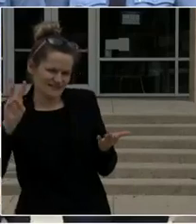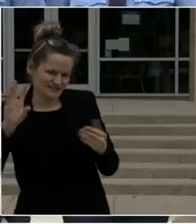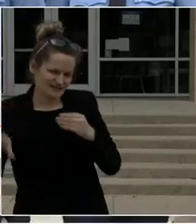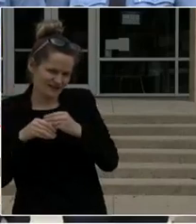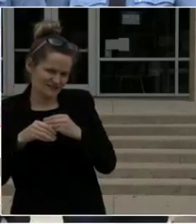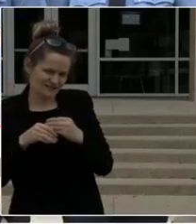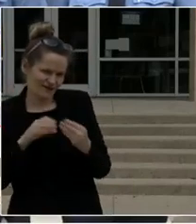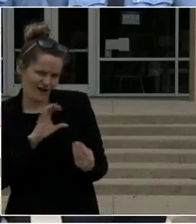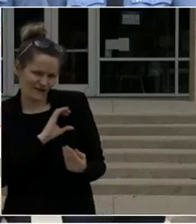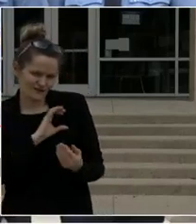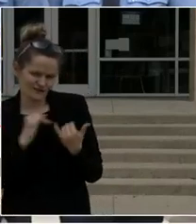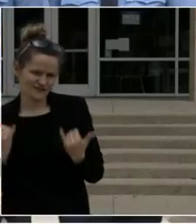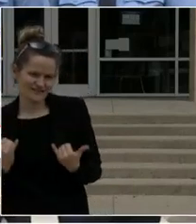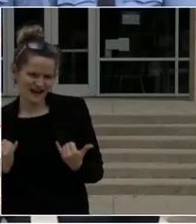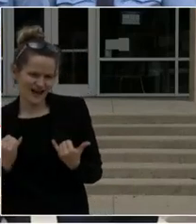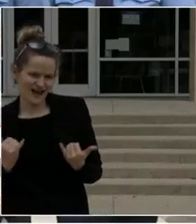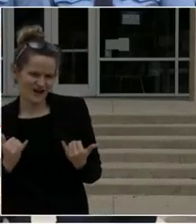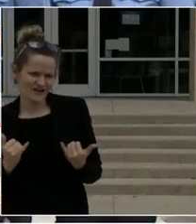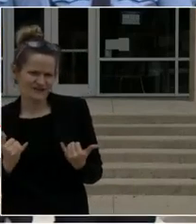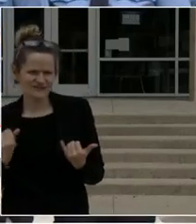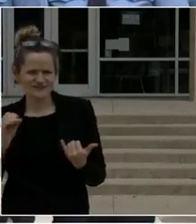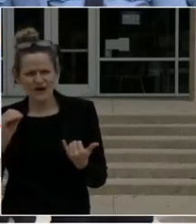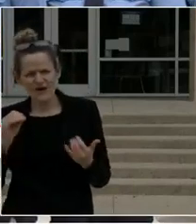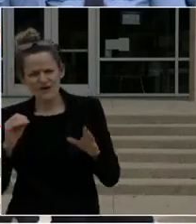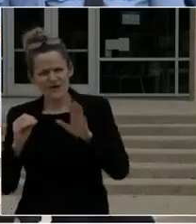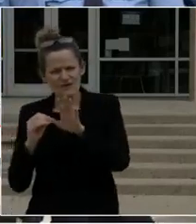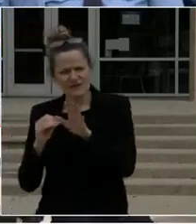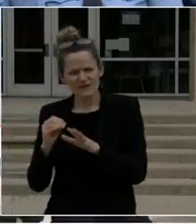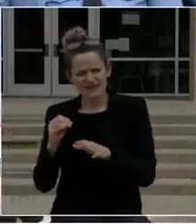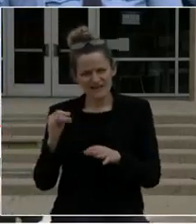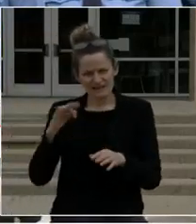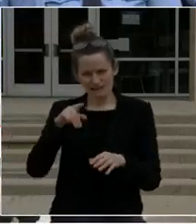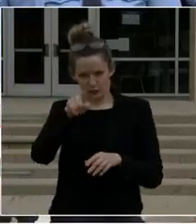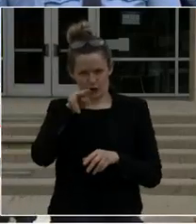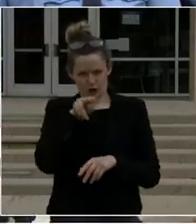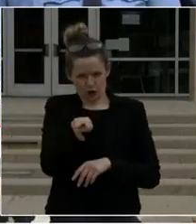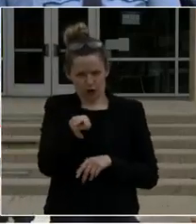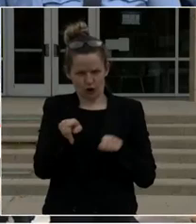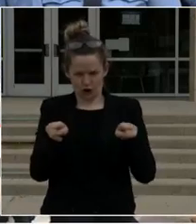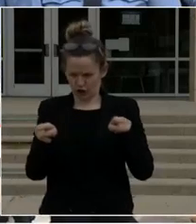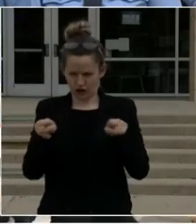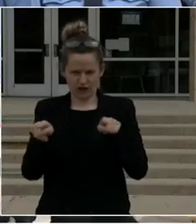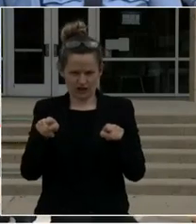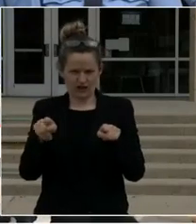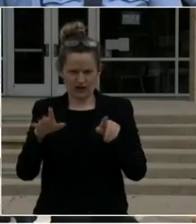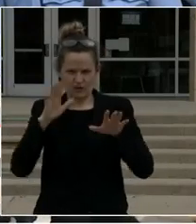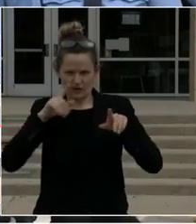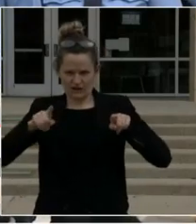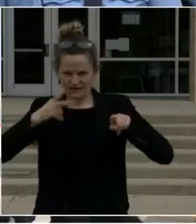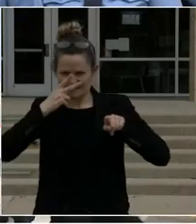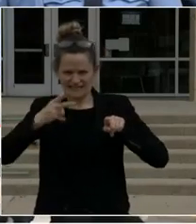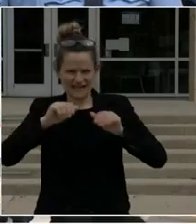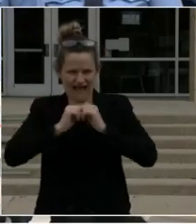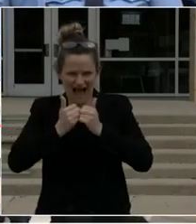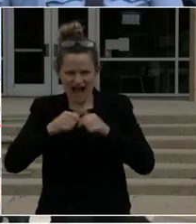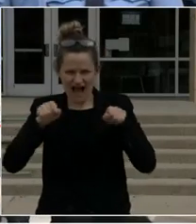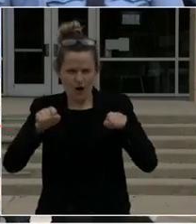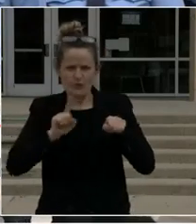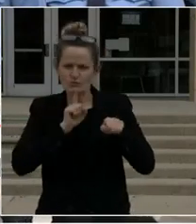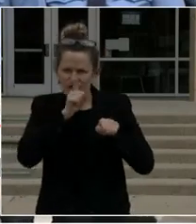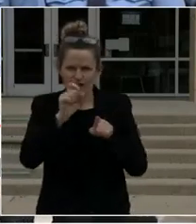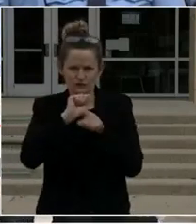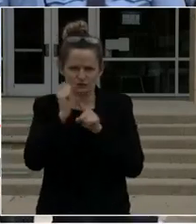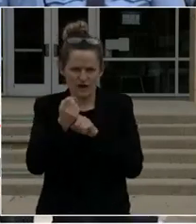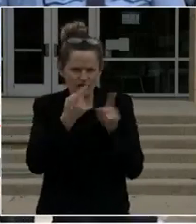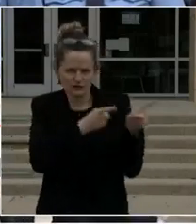now. So the struggle and the issue right now, it is real. It is very real, and we have to make sure that